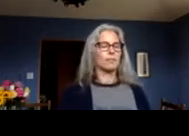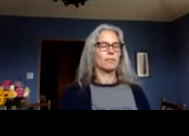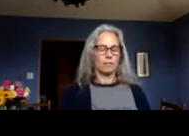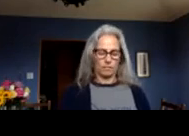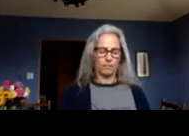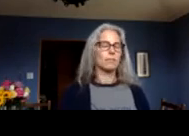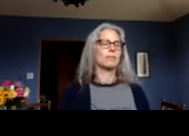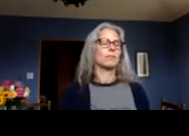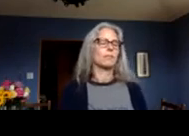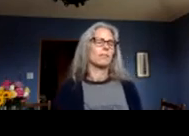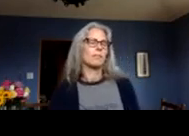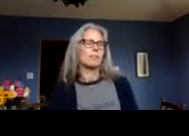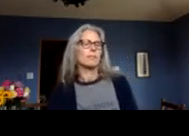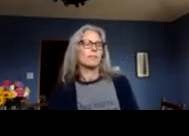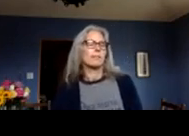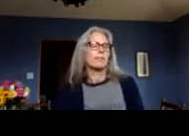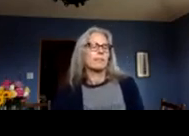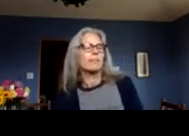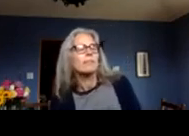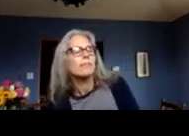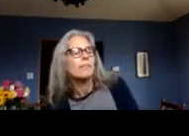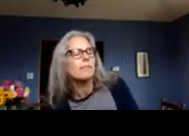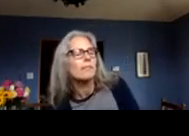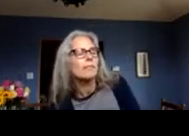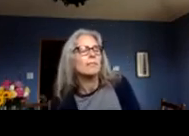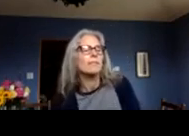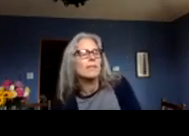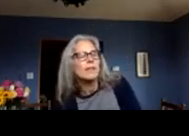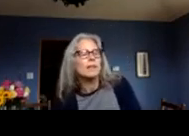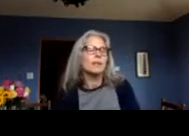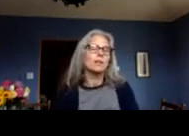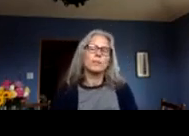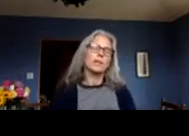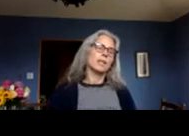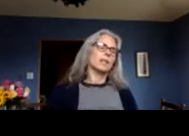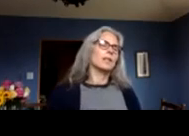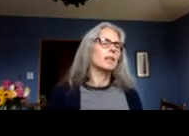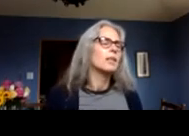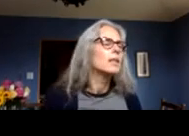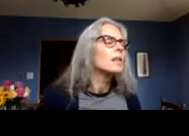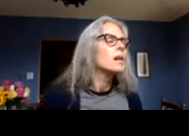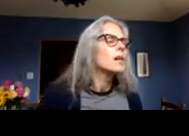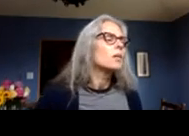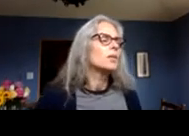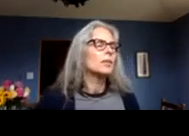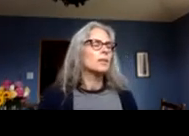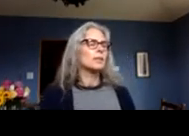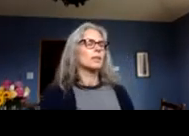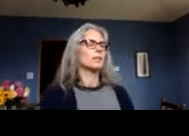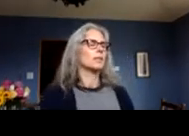in Classroom, looking for those down arrows and looking for those snow person, that 3 vertical dots. Those buttons are that's like a pro tip